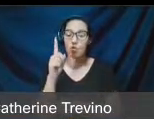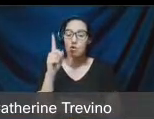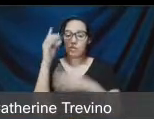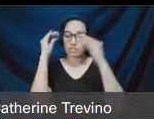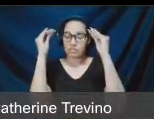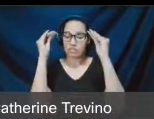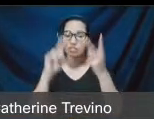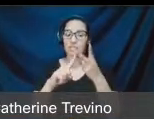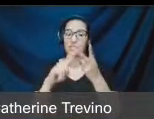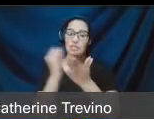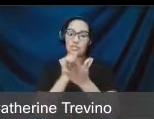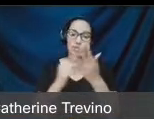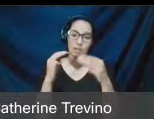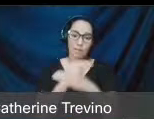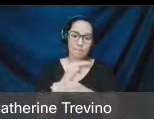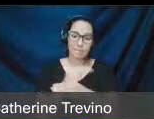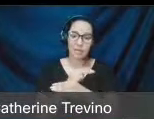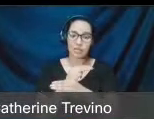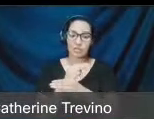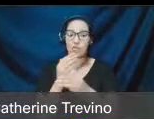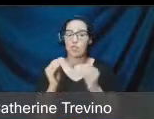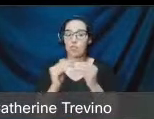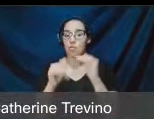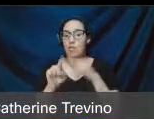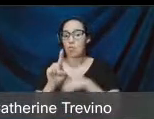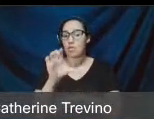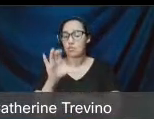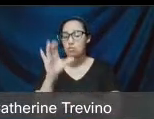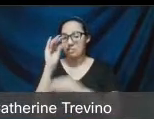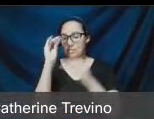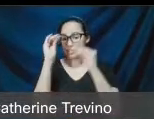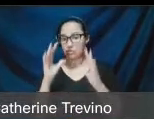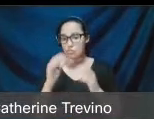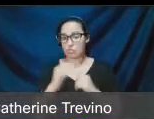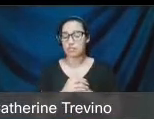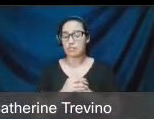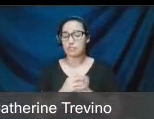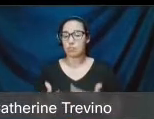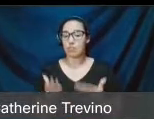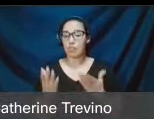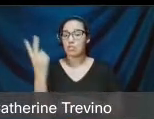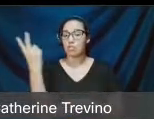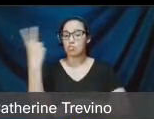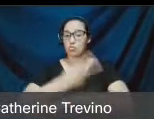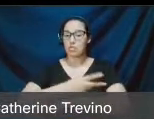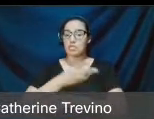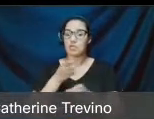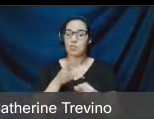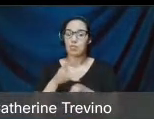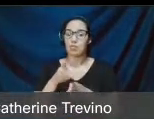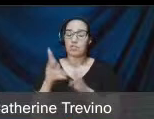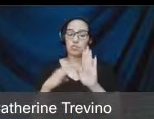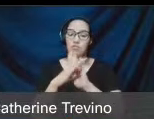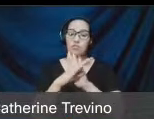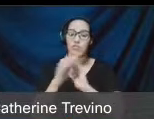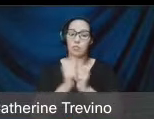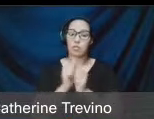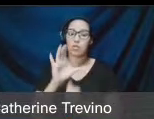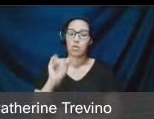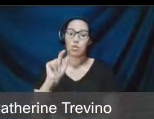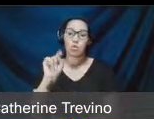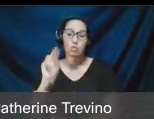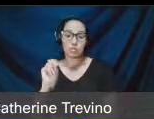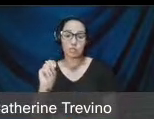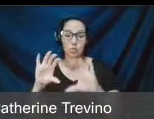and illustrative math to over 100 teachers. Orenda provided 2 days of professional development this week to our Colton cohort. We